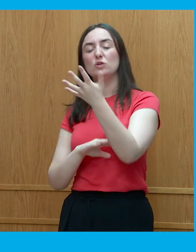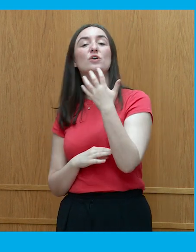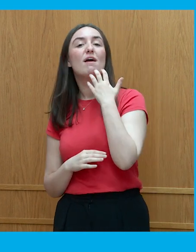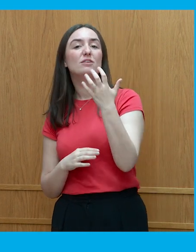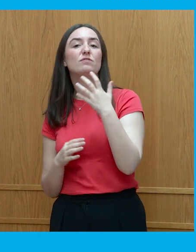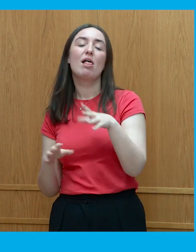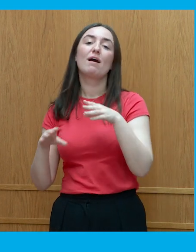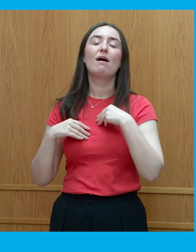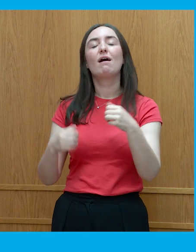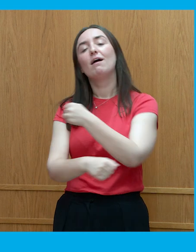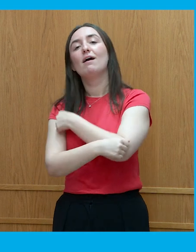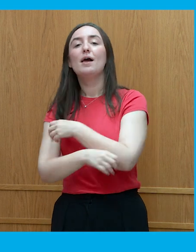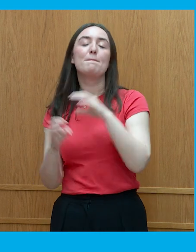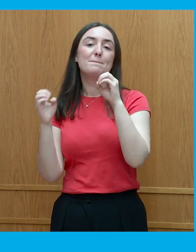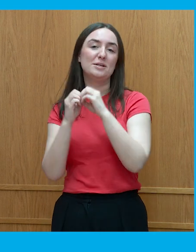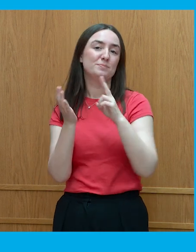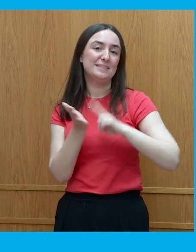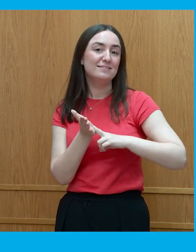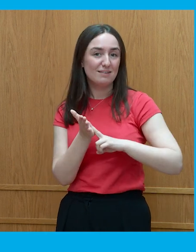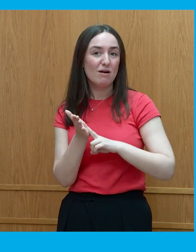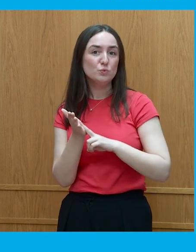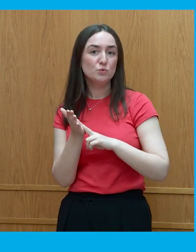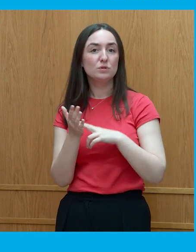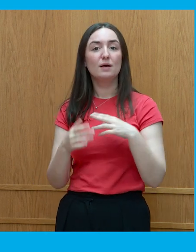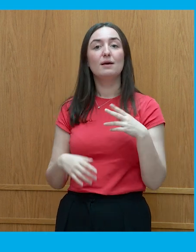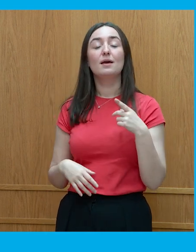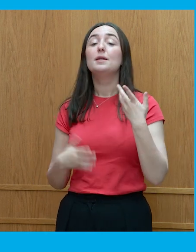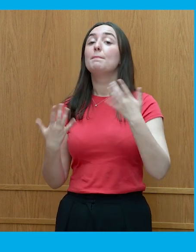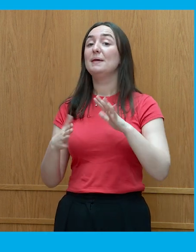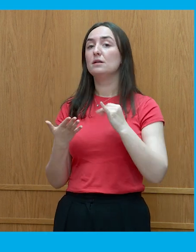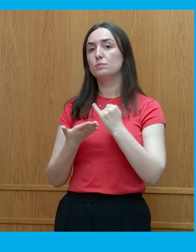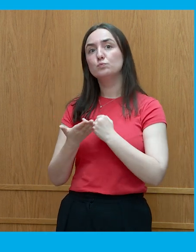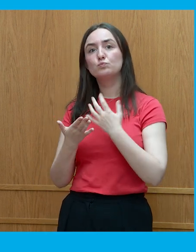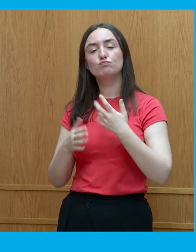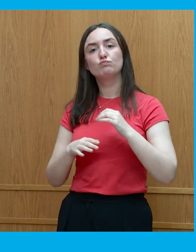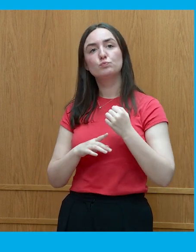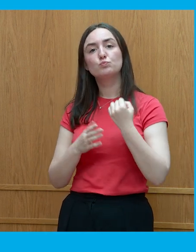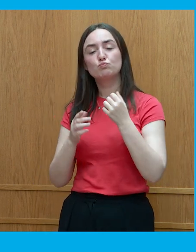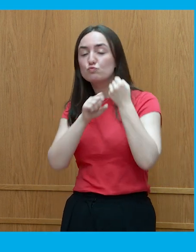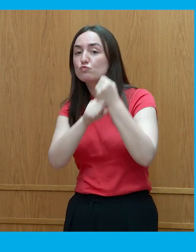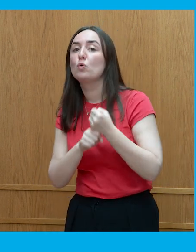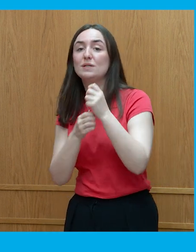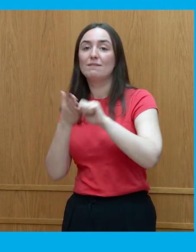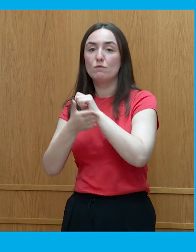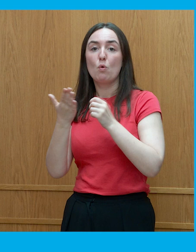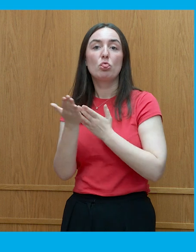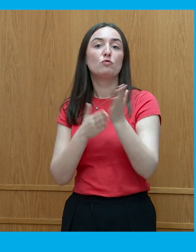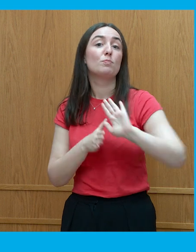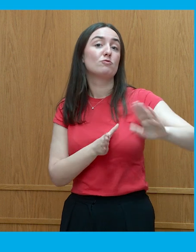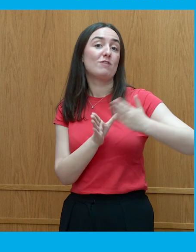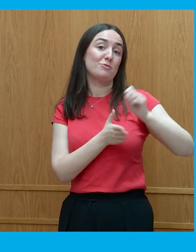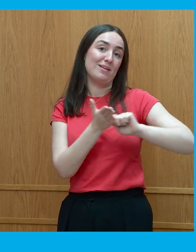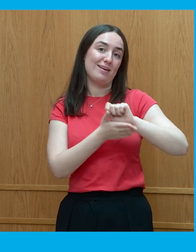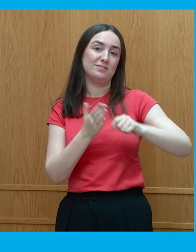Benjamin Netanyahu, and there was the protest vote against him in the primaries. Harris, I think, wants to send